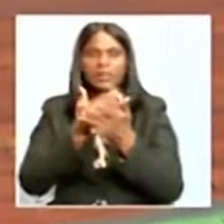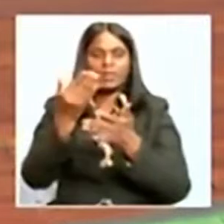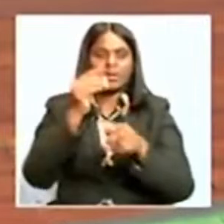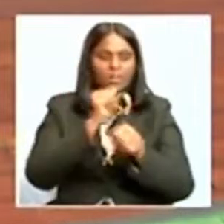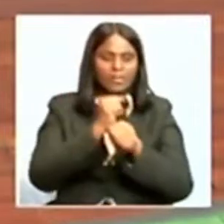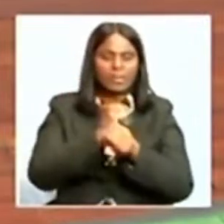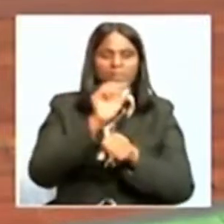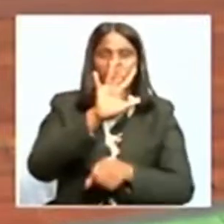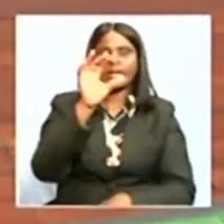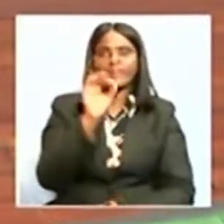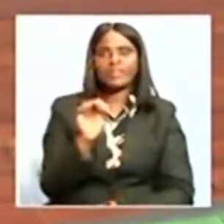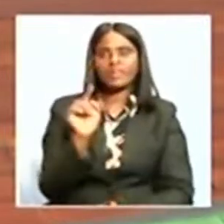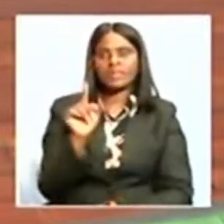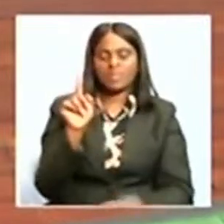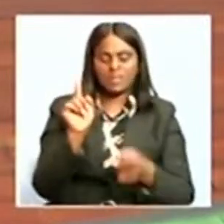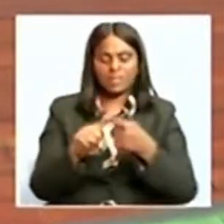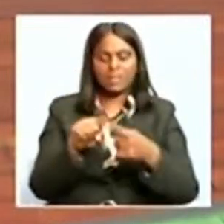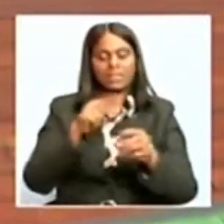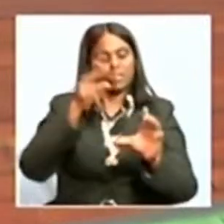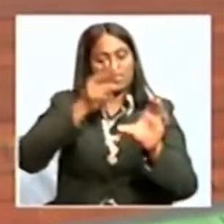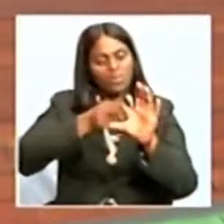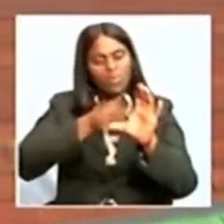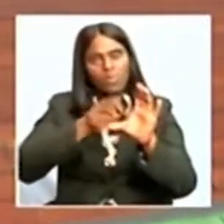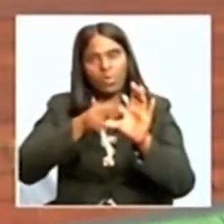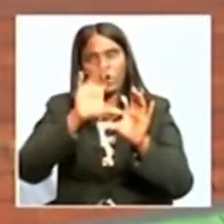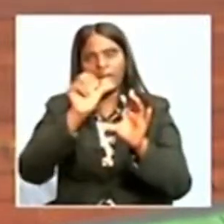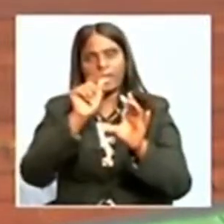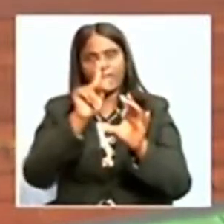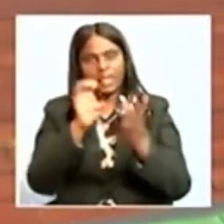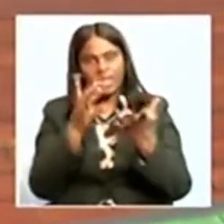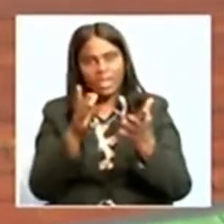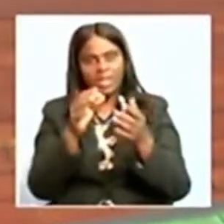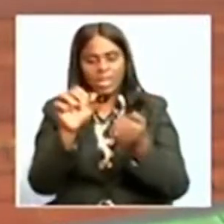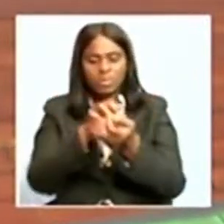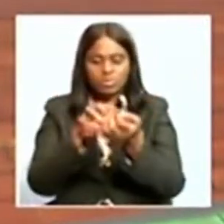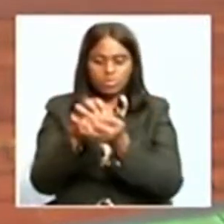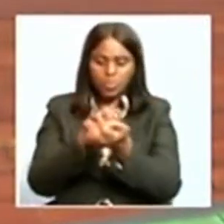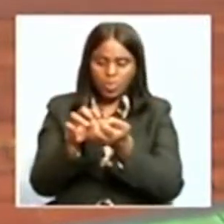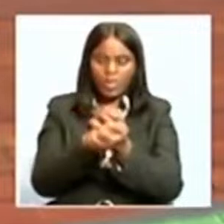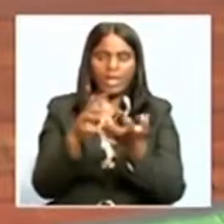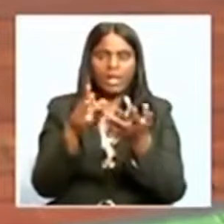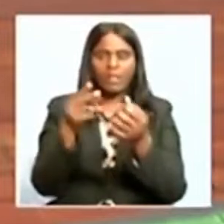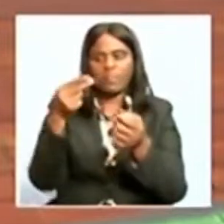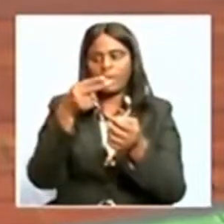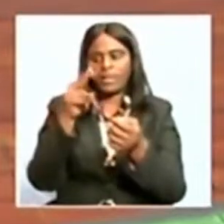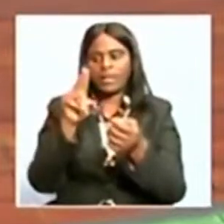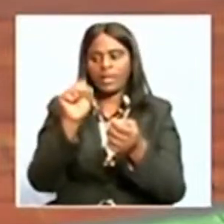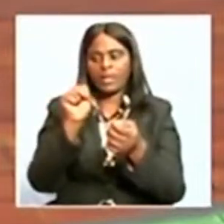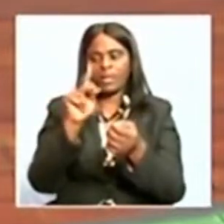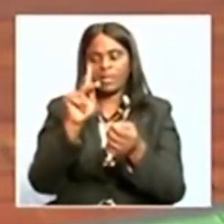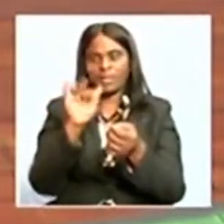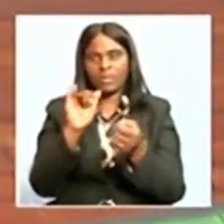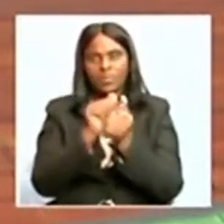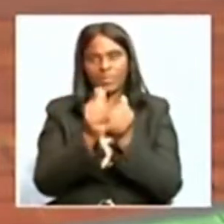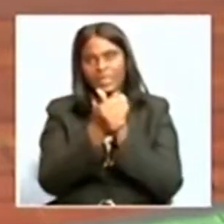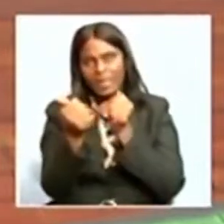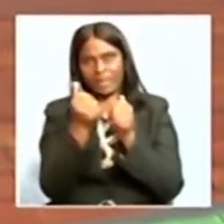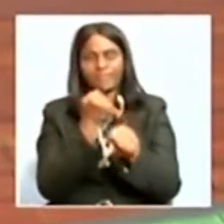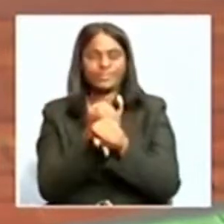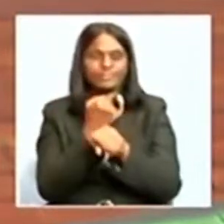of 5% on oil cake, soya husks, and other solid residues. Clause